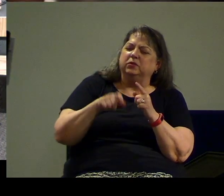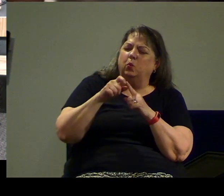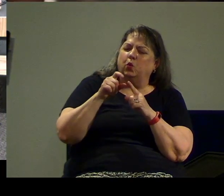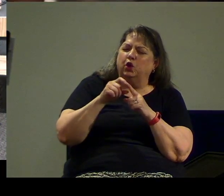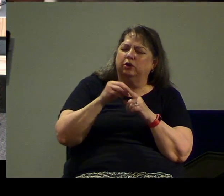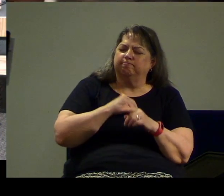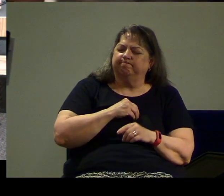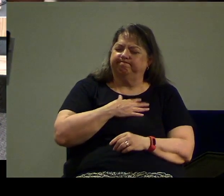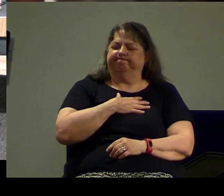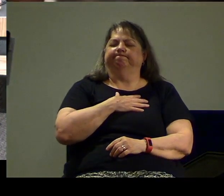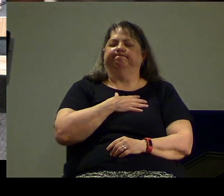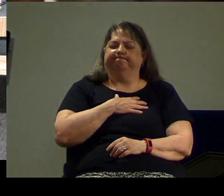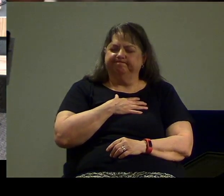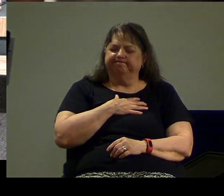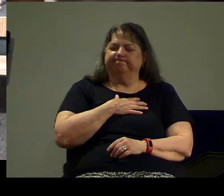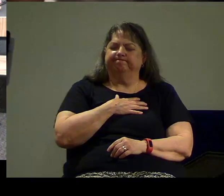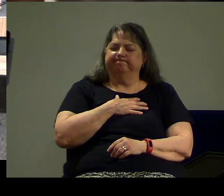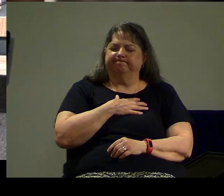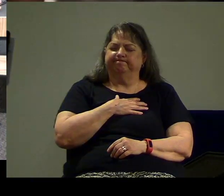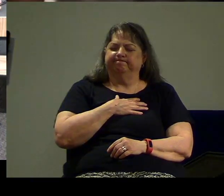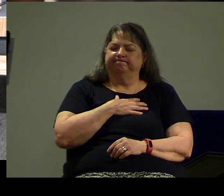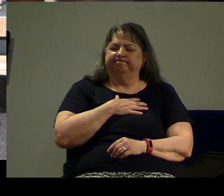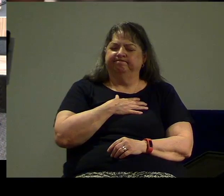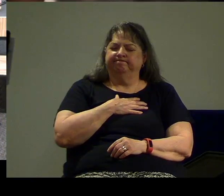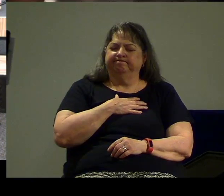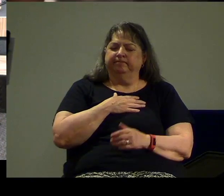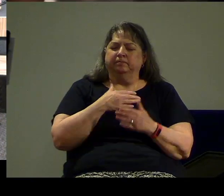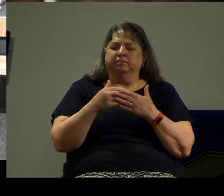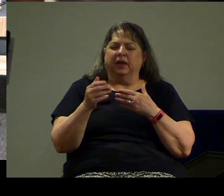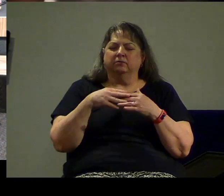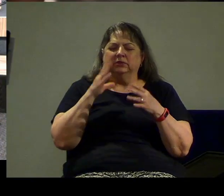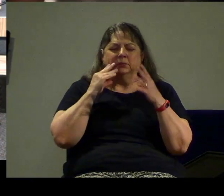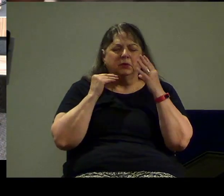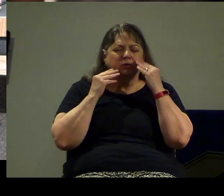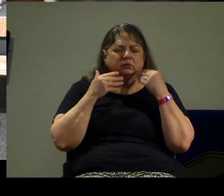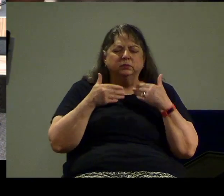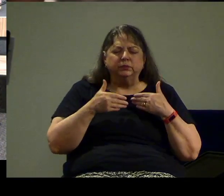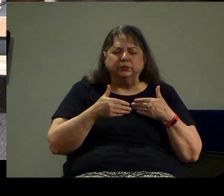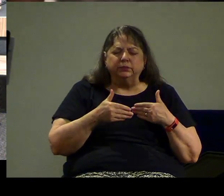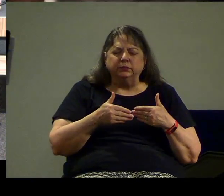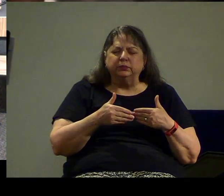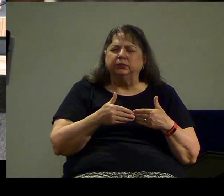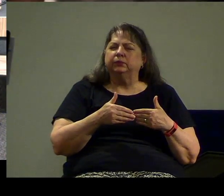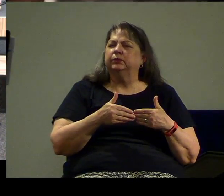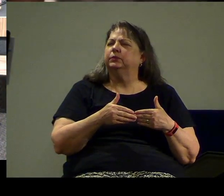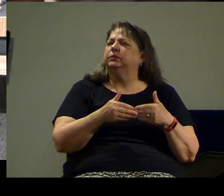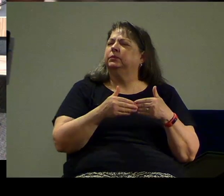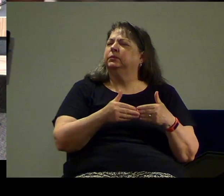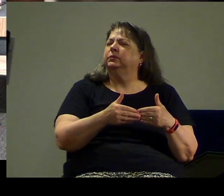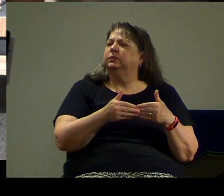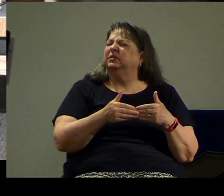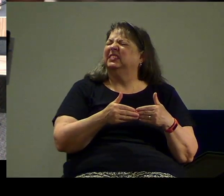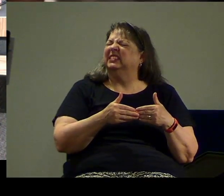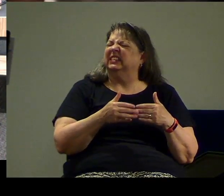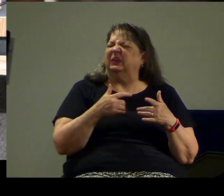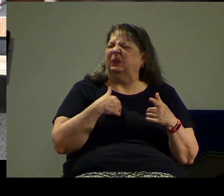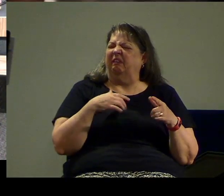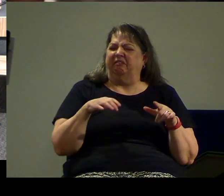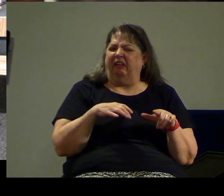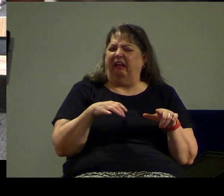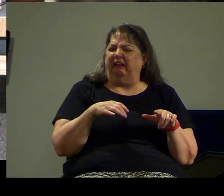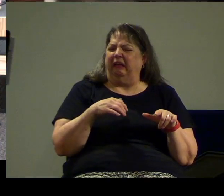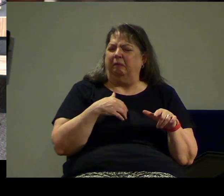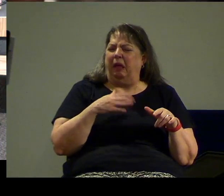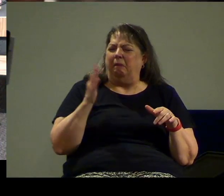O Lord God. And Father, no matter what we're going through in our lives, no matter what we've done in our